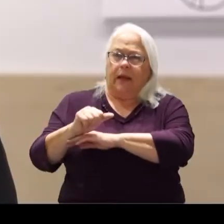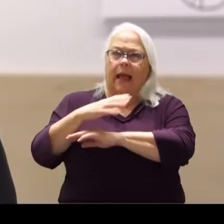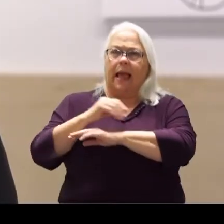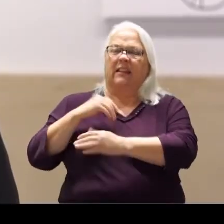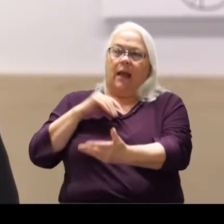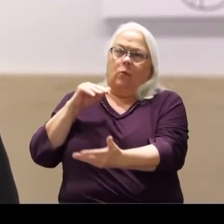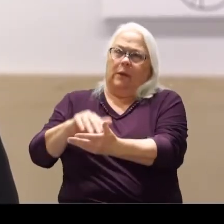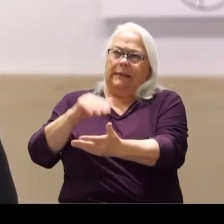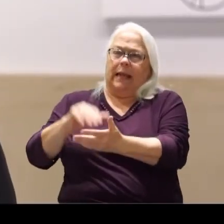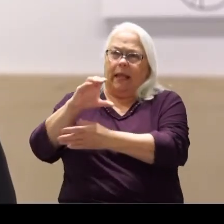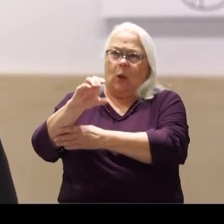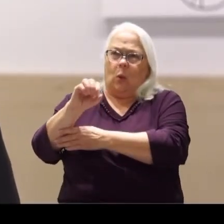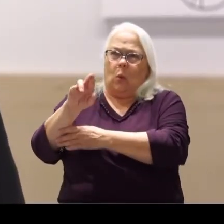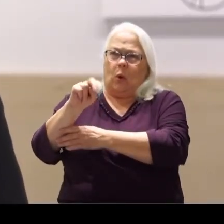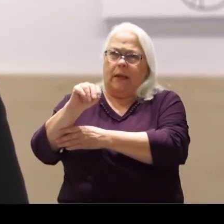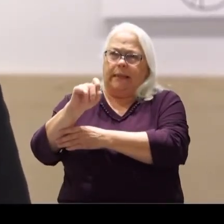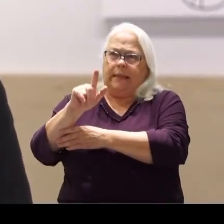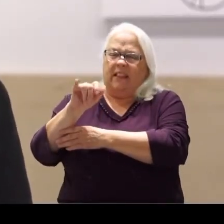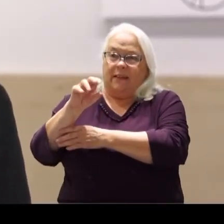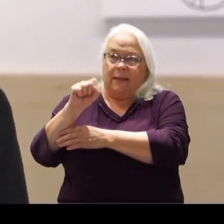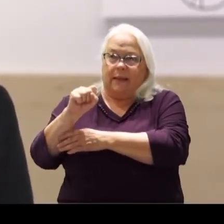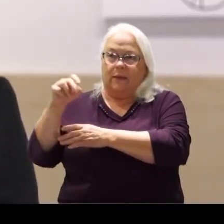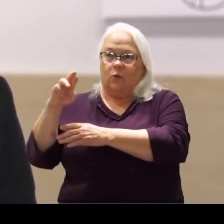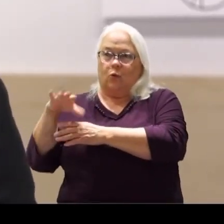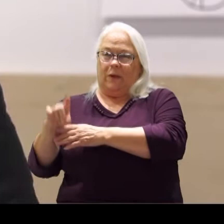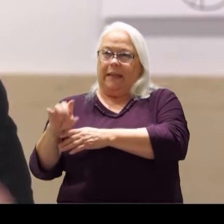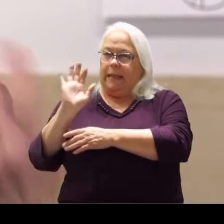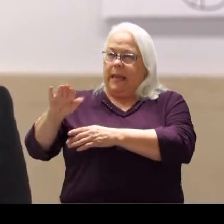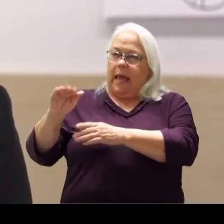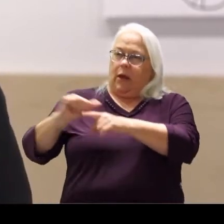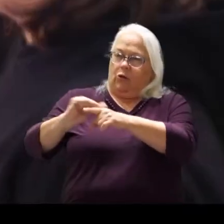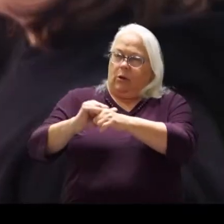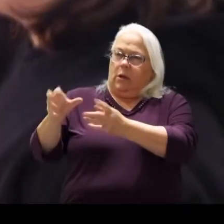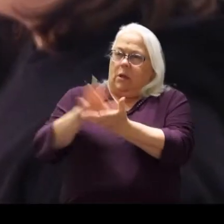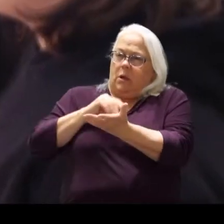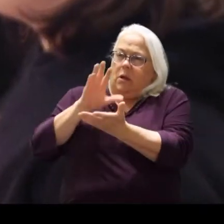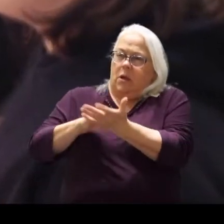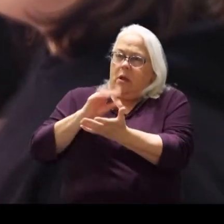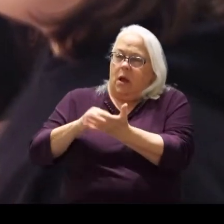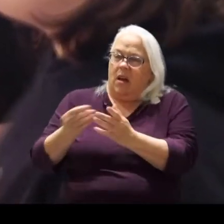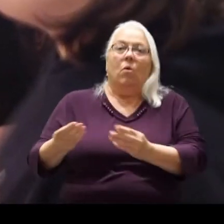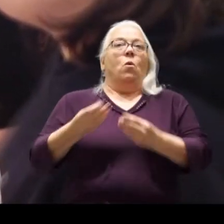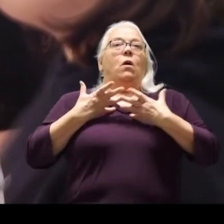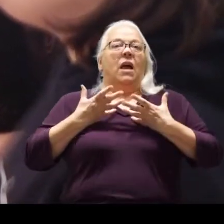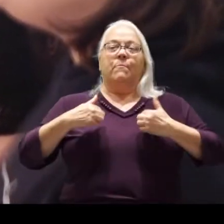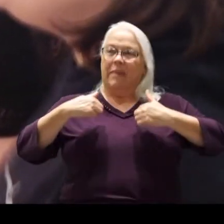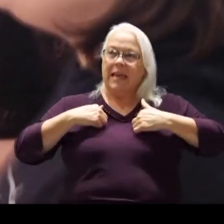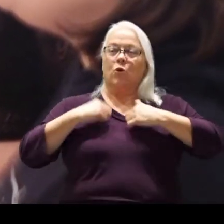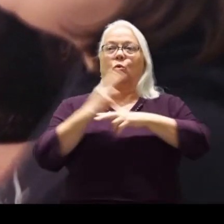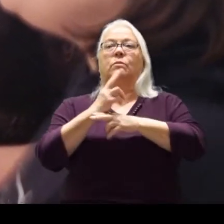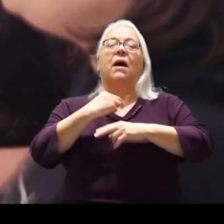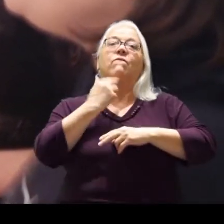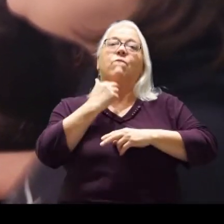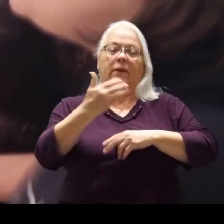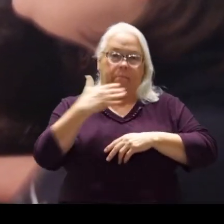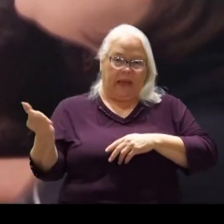and just began to study that in earnest, and it completely freed up my voice, and then I began to teach that method. So it's,